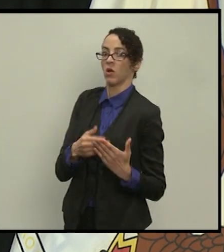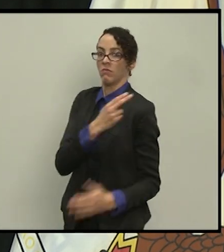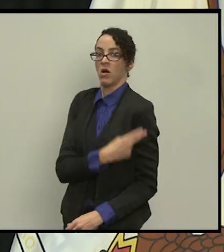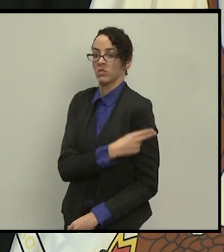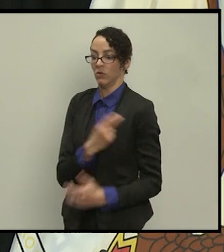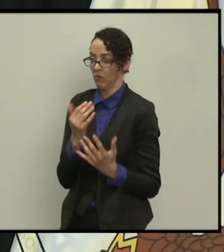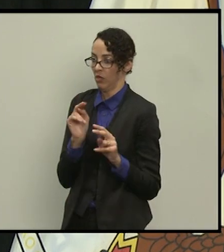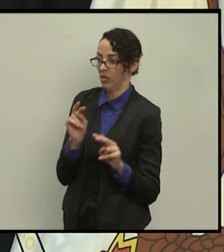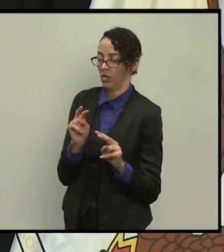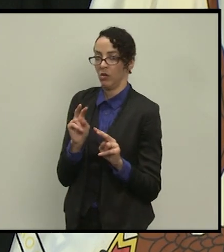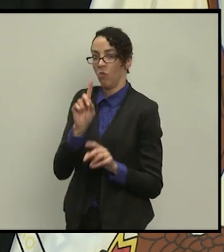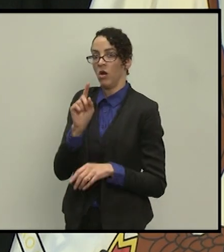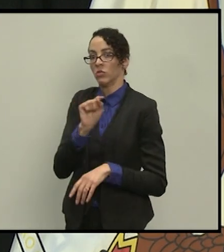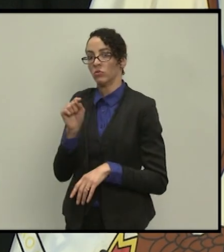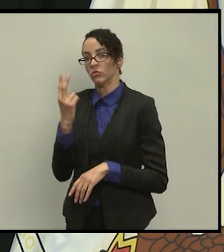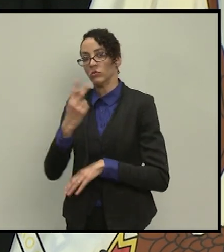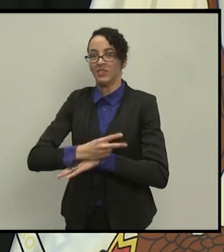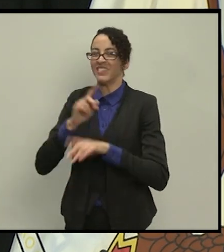point is,